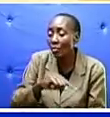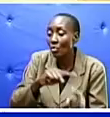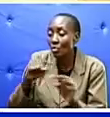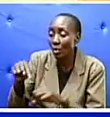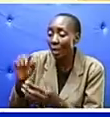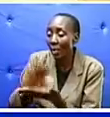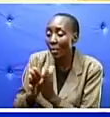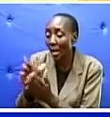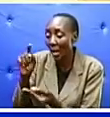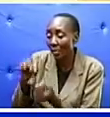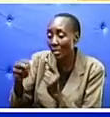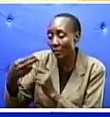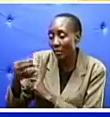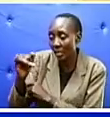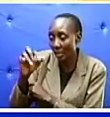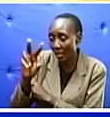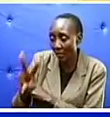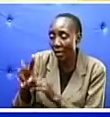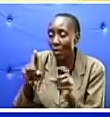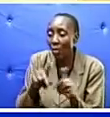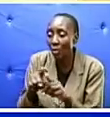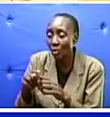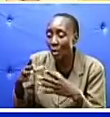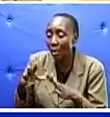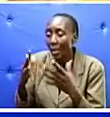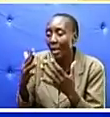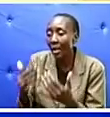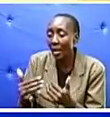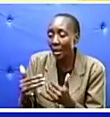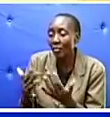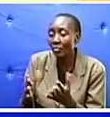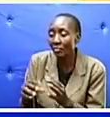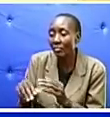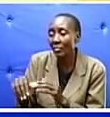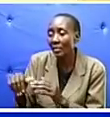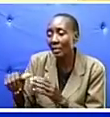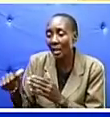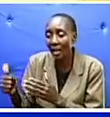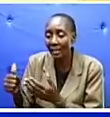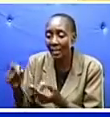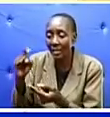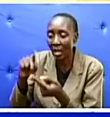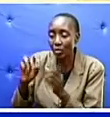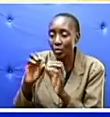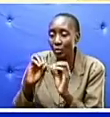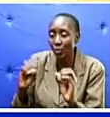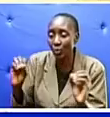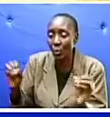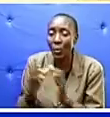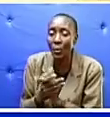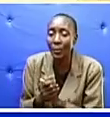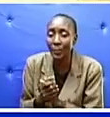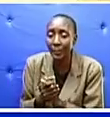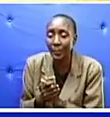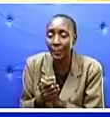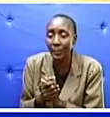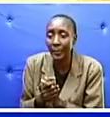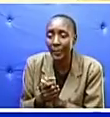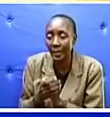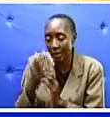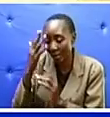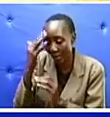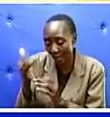HIV. So you find out that the rest, they're not being tested, because you know, as an